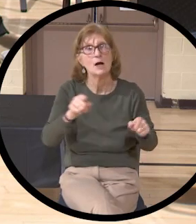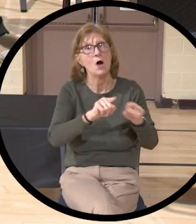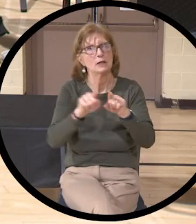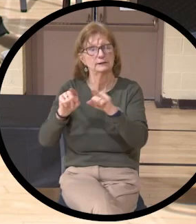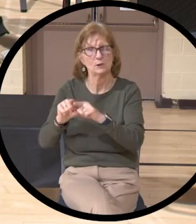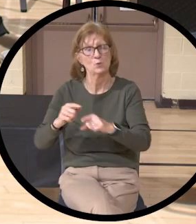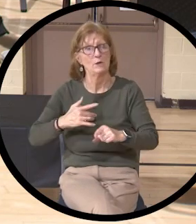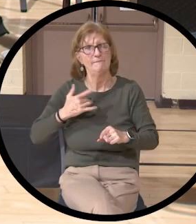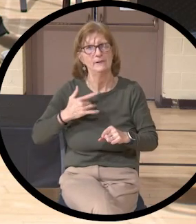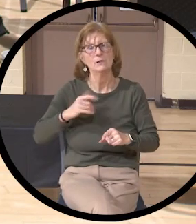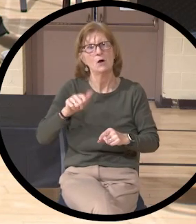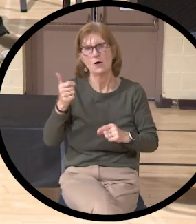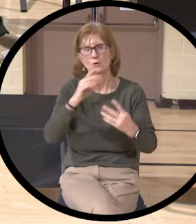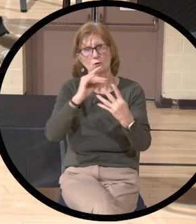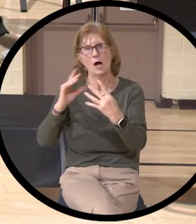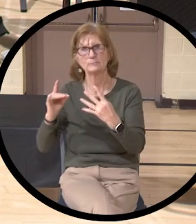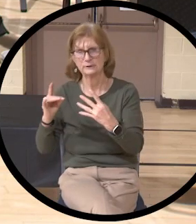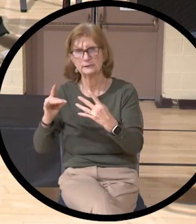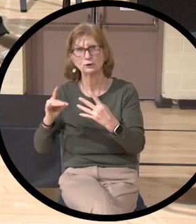could further,